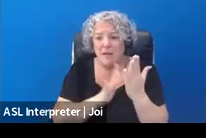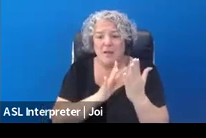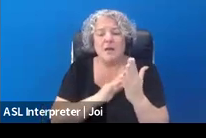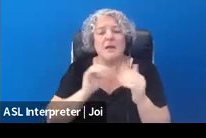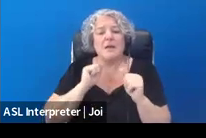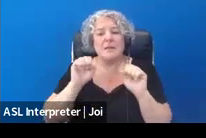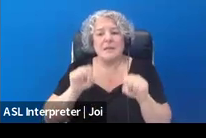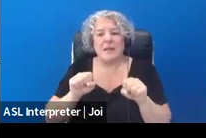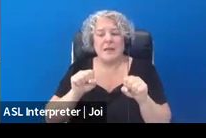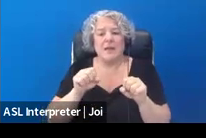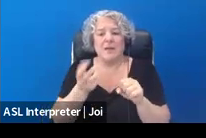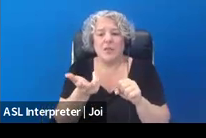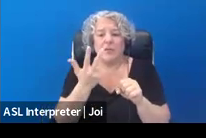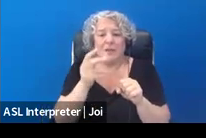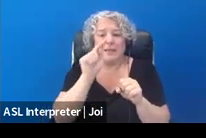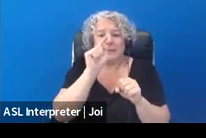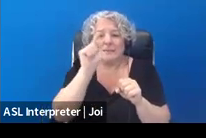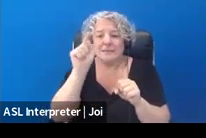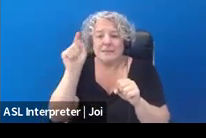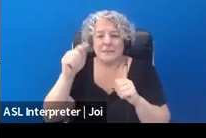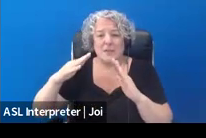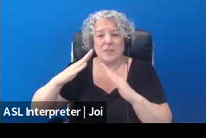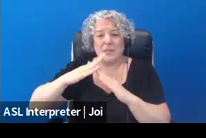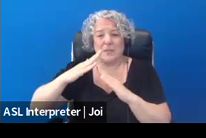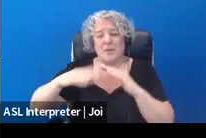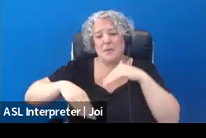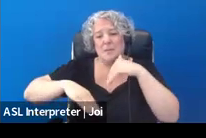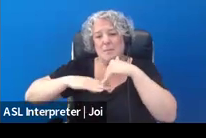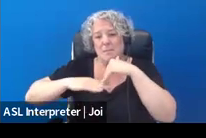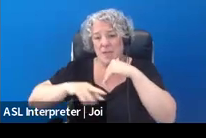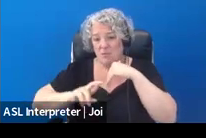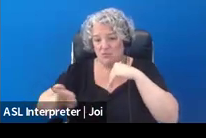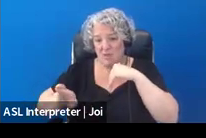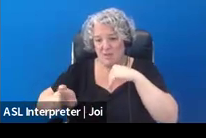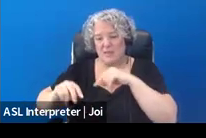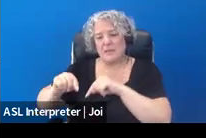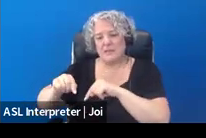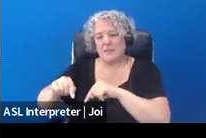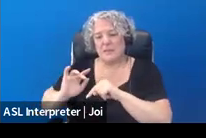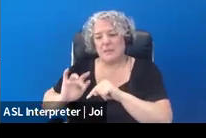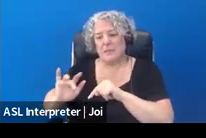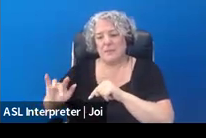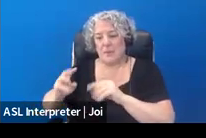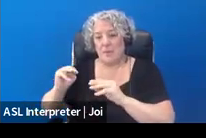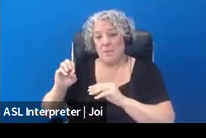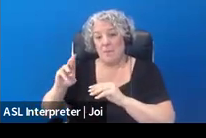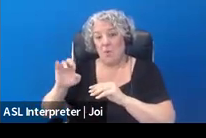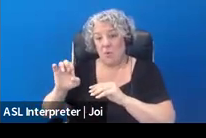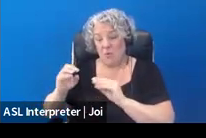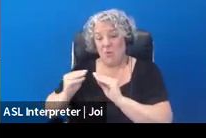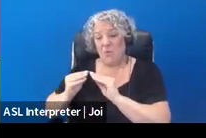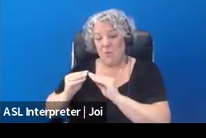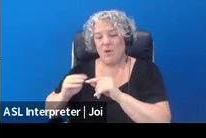on the three little dots at the bottom right corner of your Zoom app, the three dots that say more. And there you'll be able to select